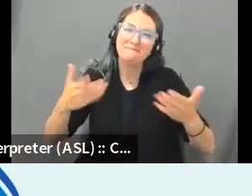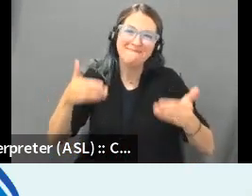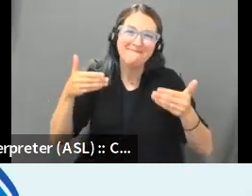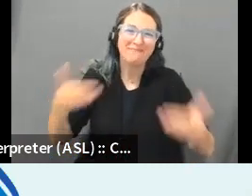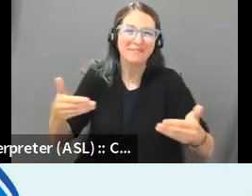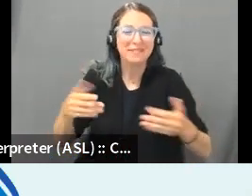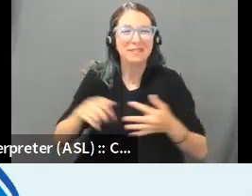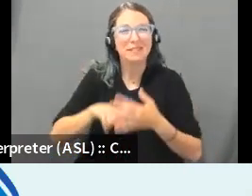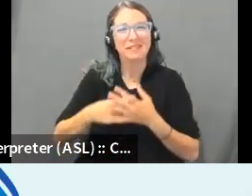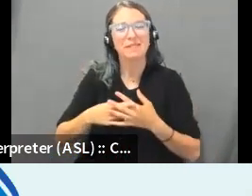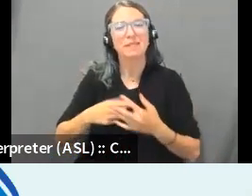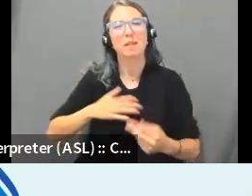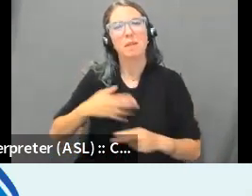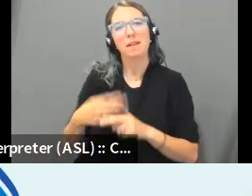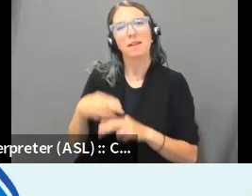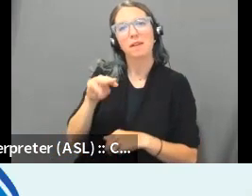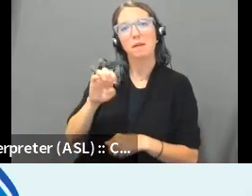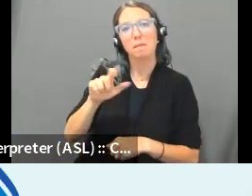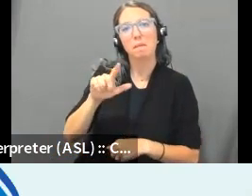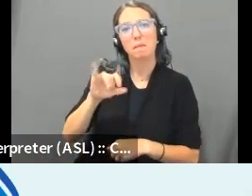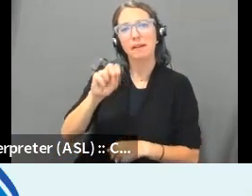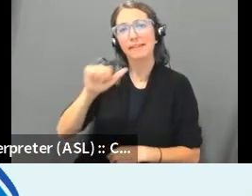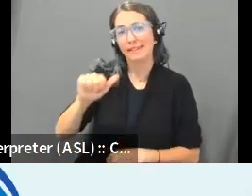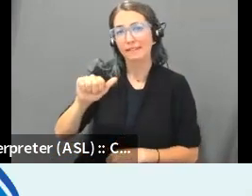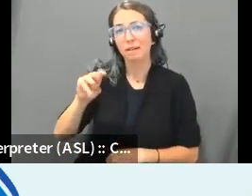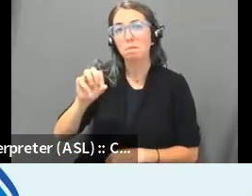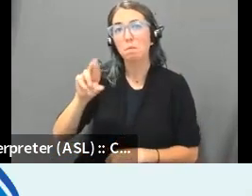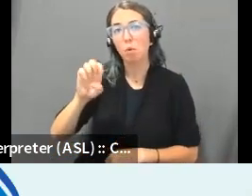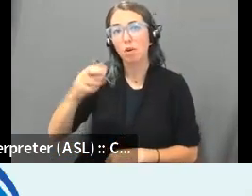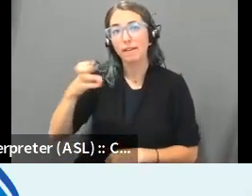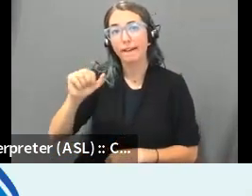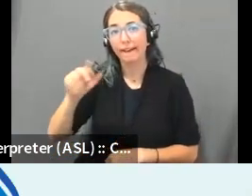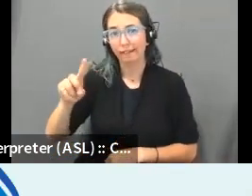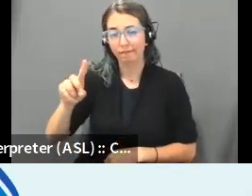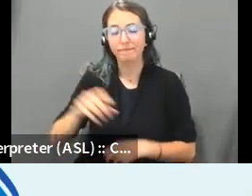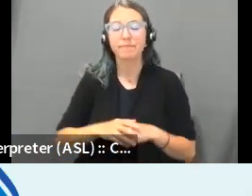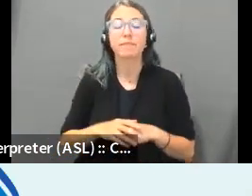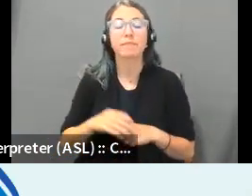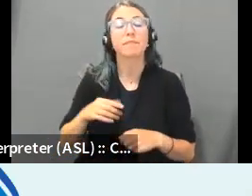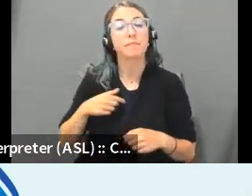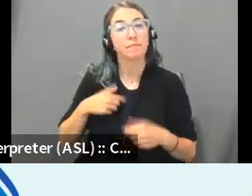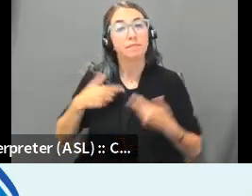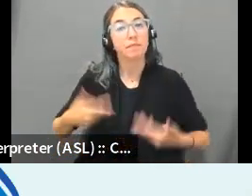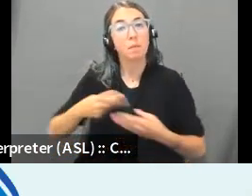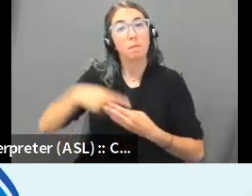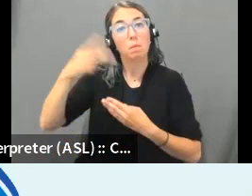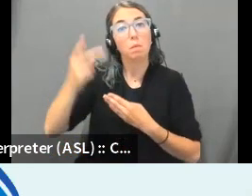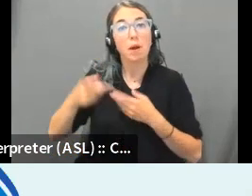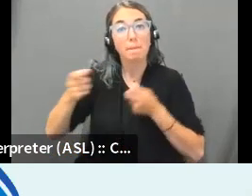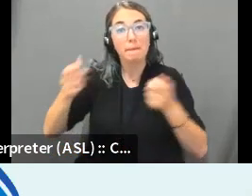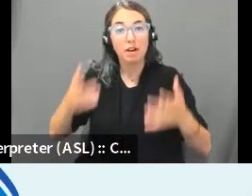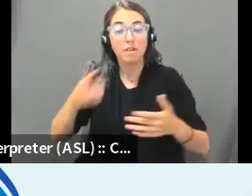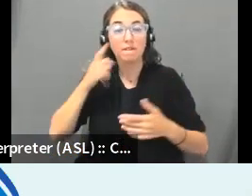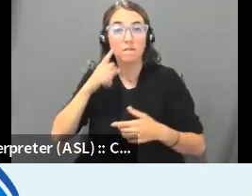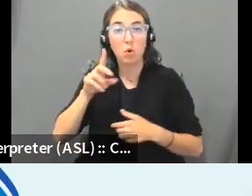off here. My name is Melissa Moorhead. I'm a program manager for Data Across Sectors for Health,